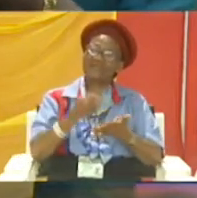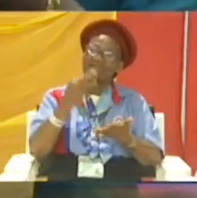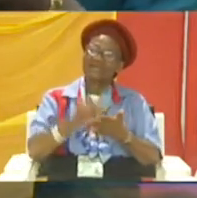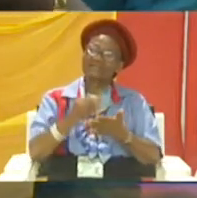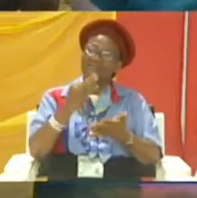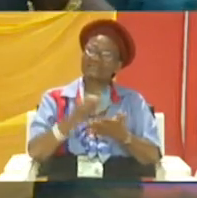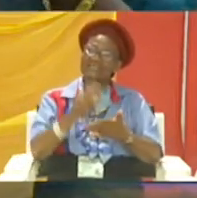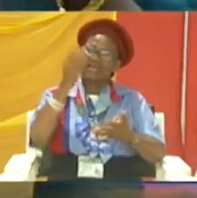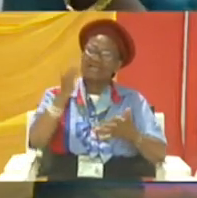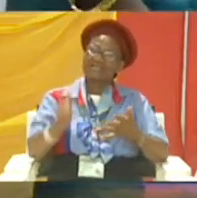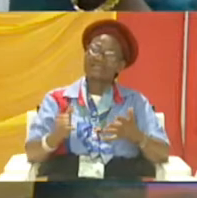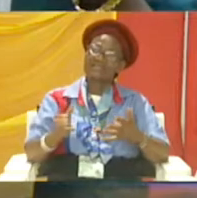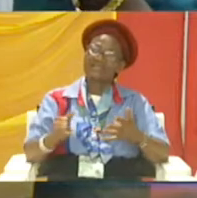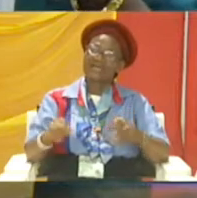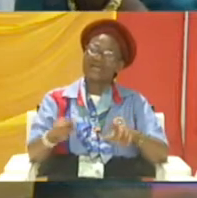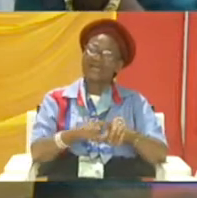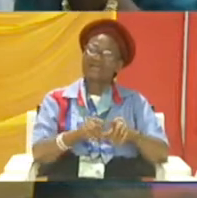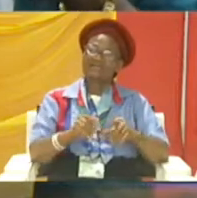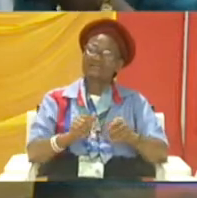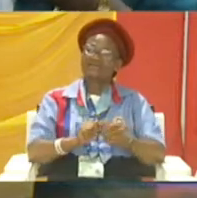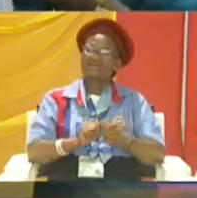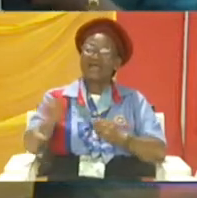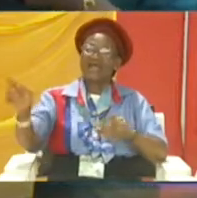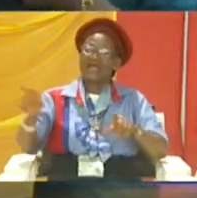financially. As my God lives.